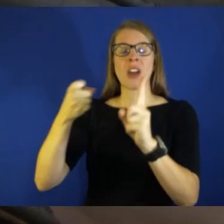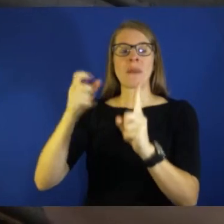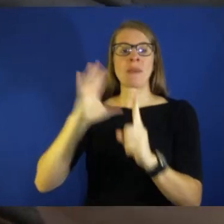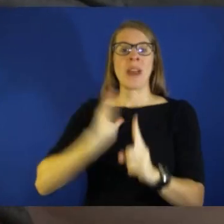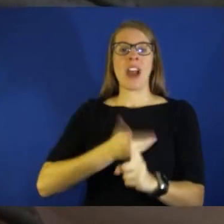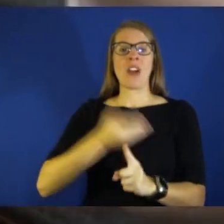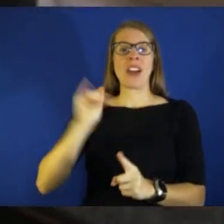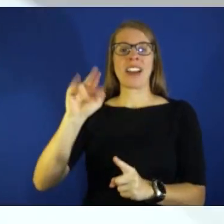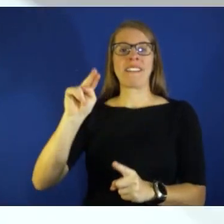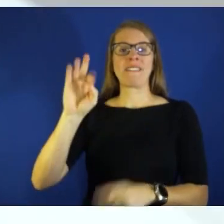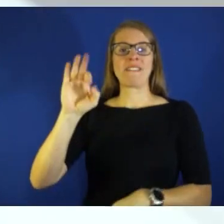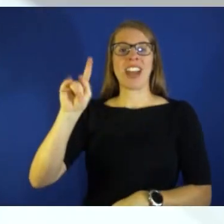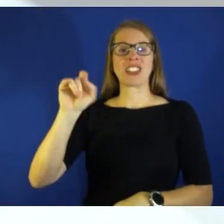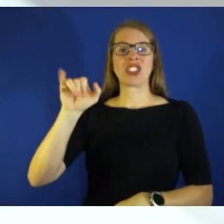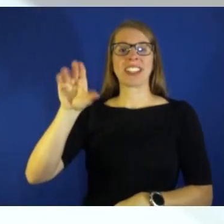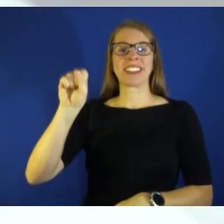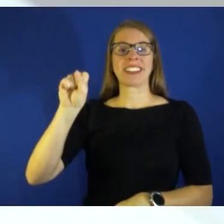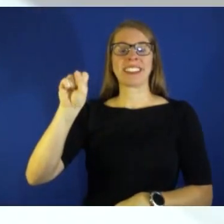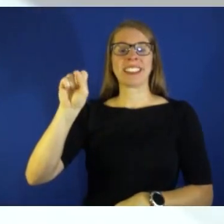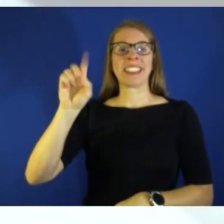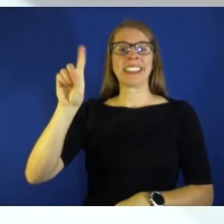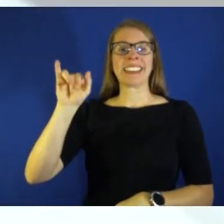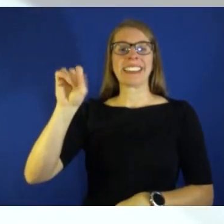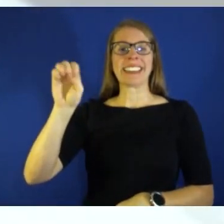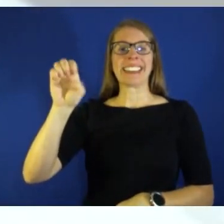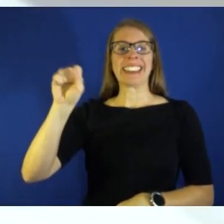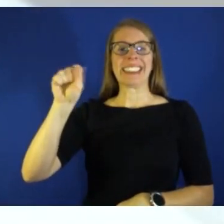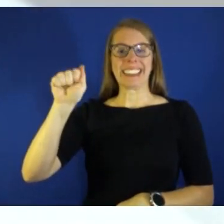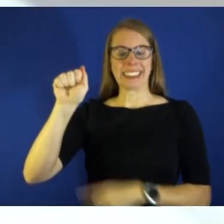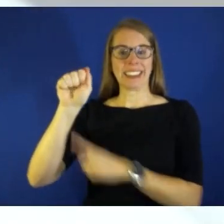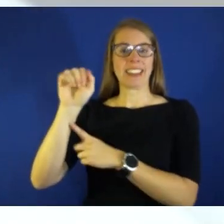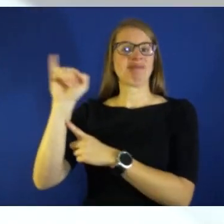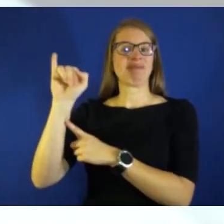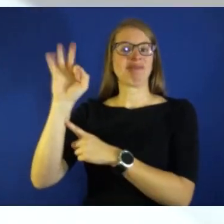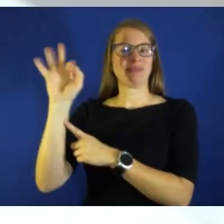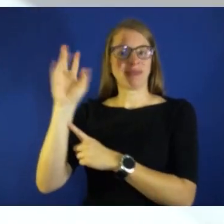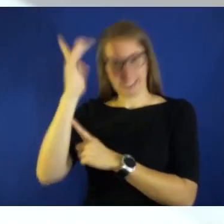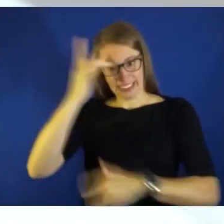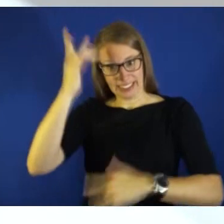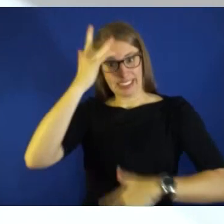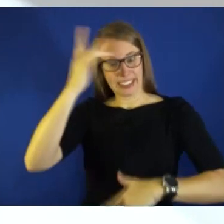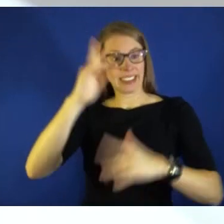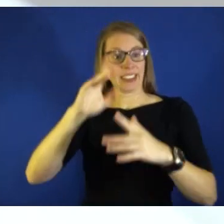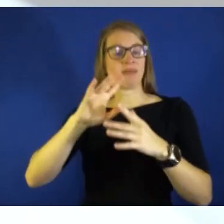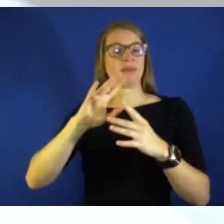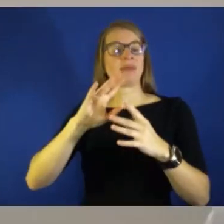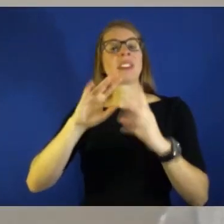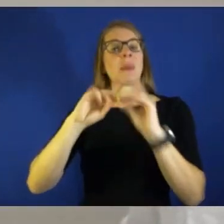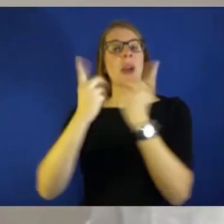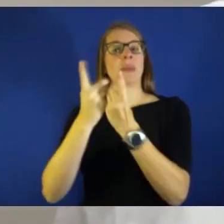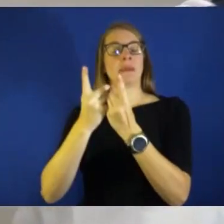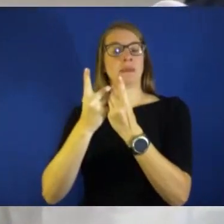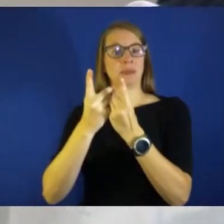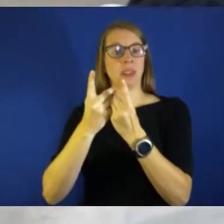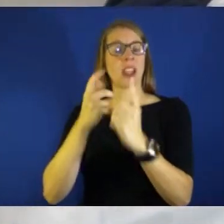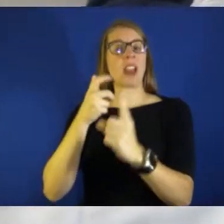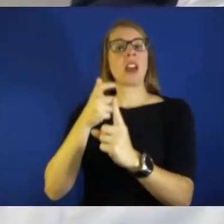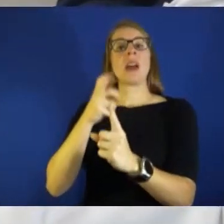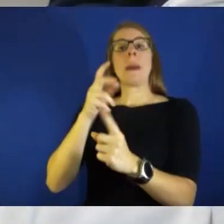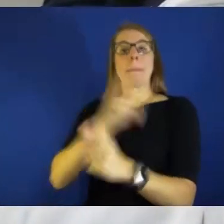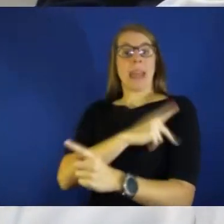We're gonna also hear from a patient actually who was sick with COVID, and he tried monoclonal antibodies, and we're gonna find out how he's